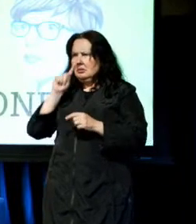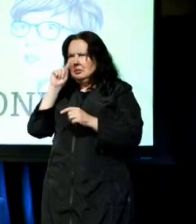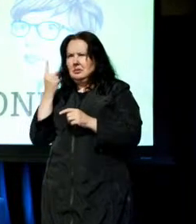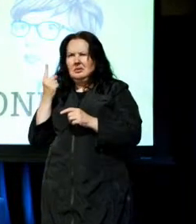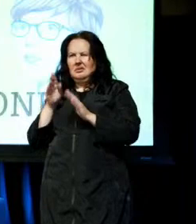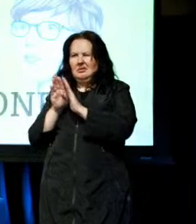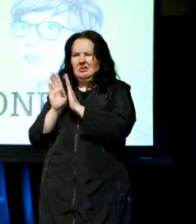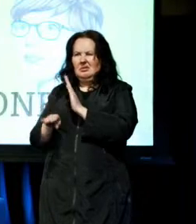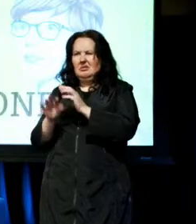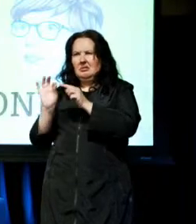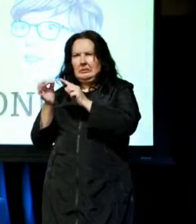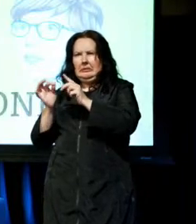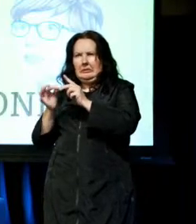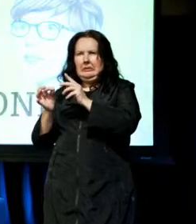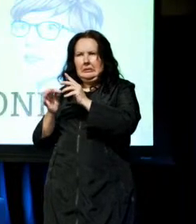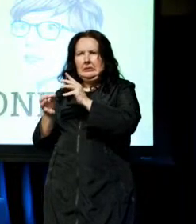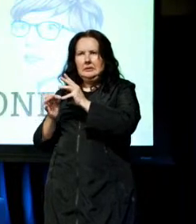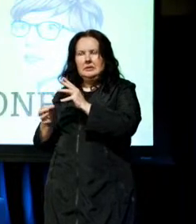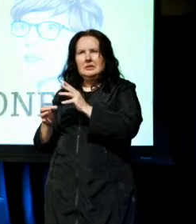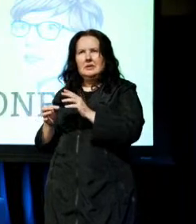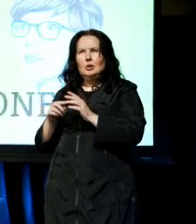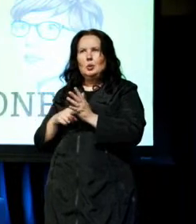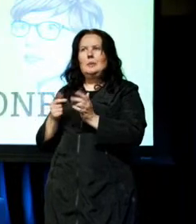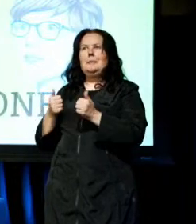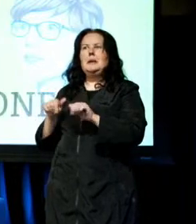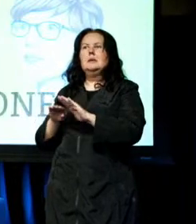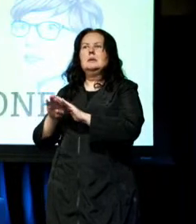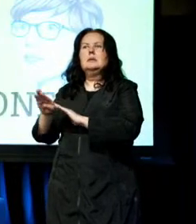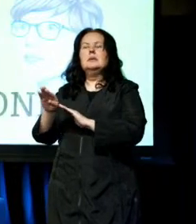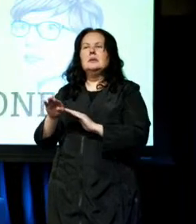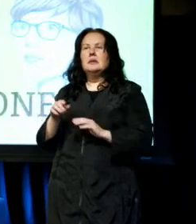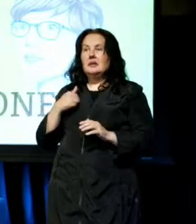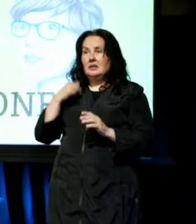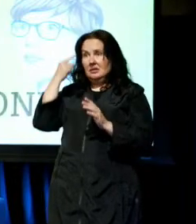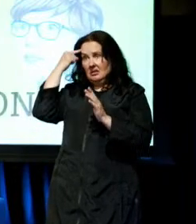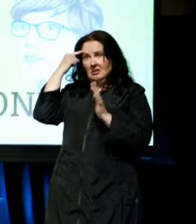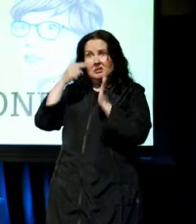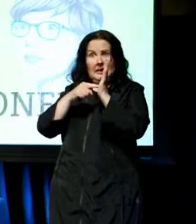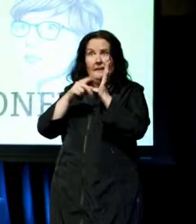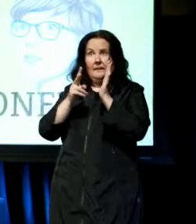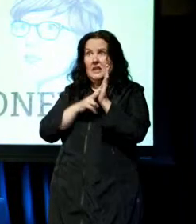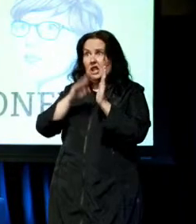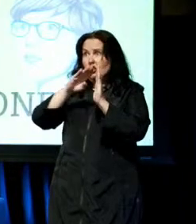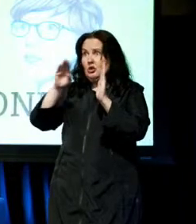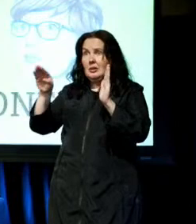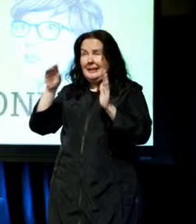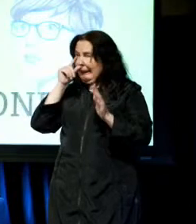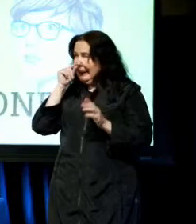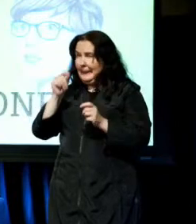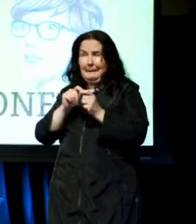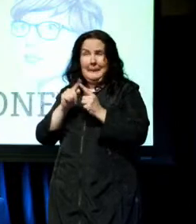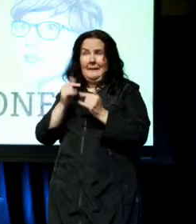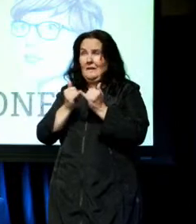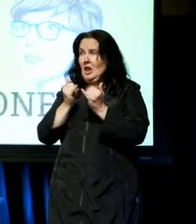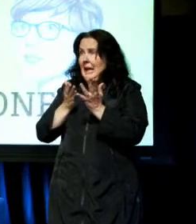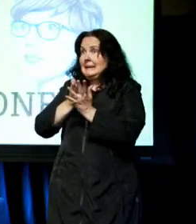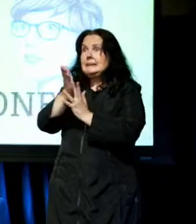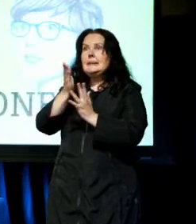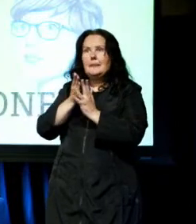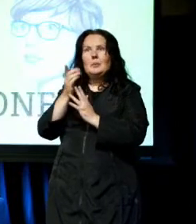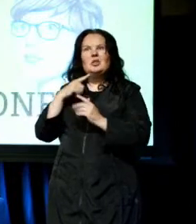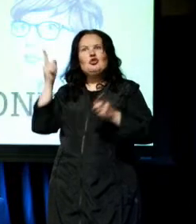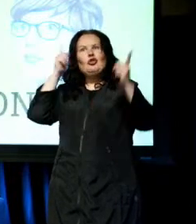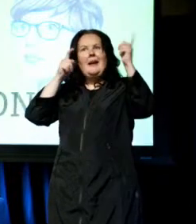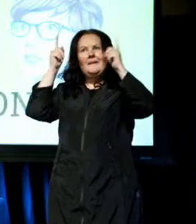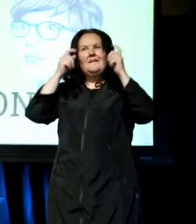TV should be the industry that's the most accessible in my opinion. All right, I'll pay that. Sorry. Yeah. Sorry,